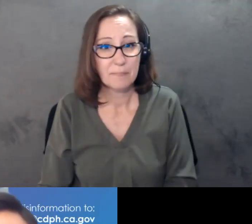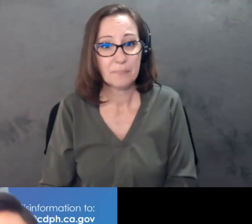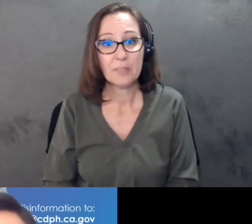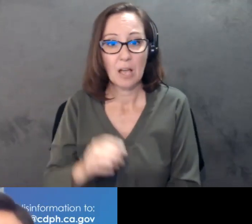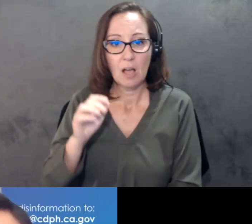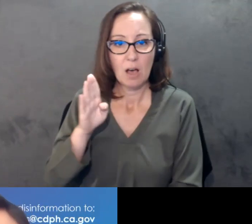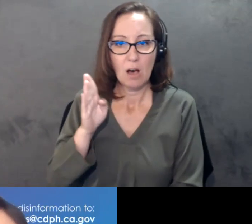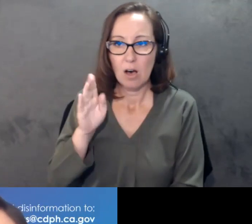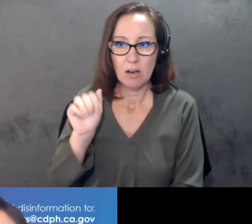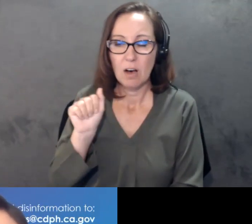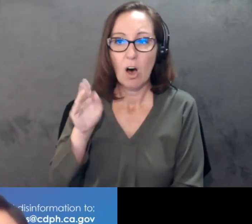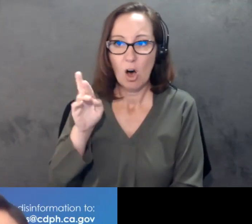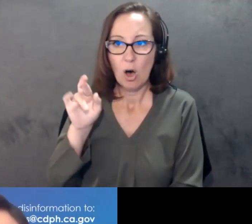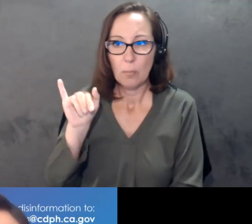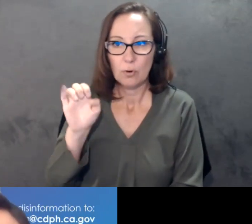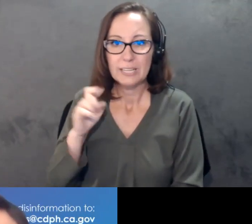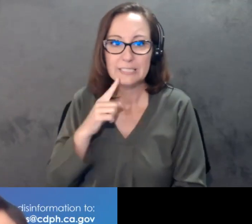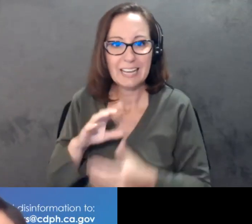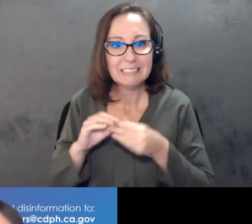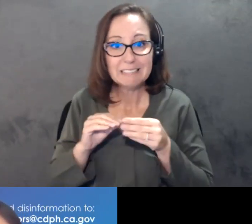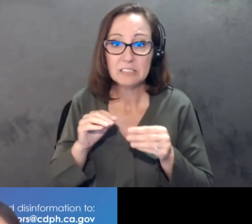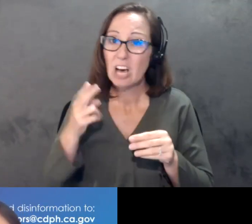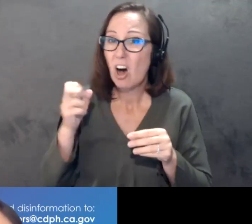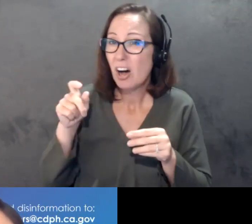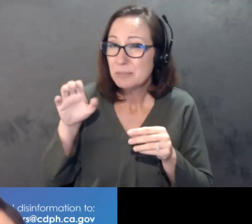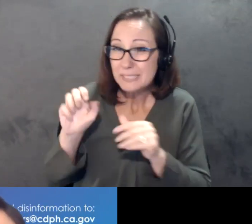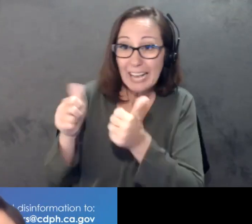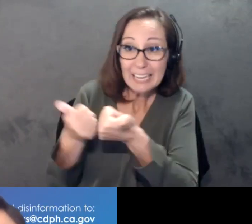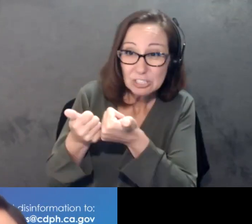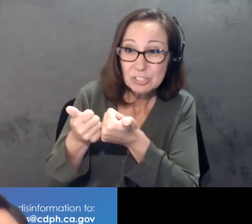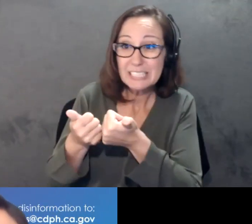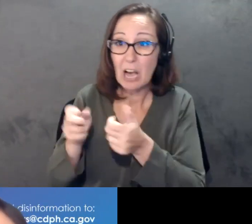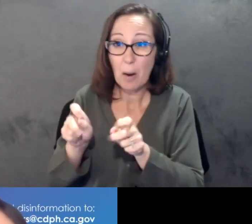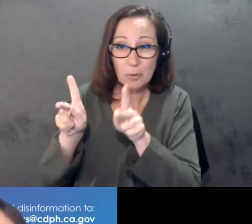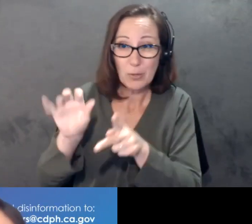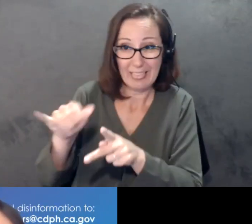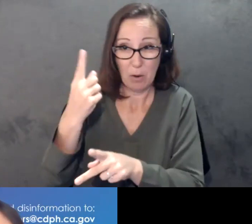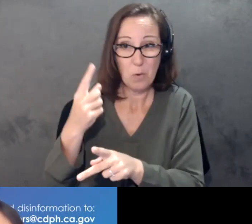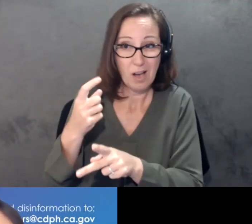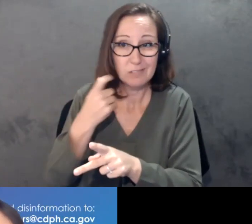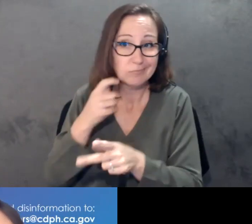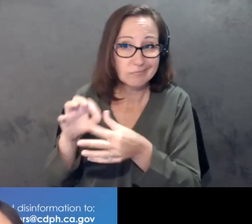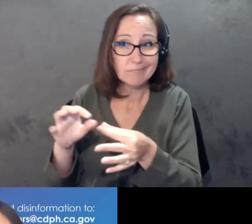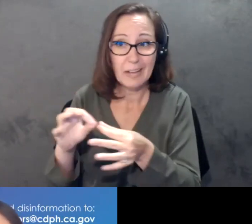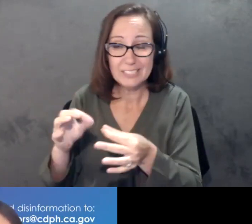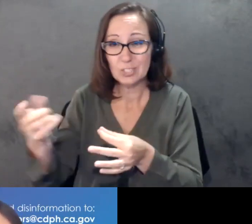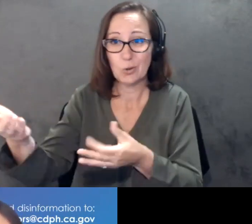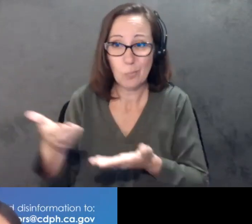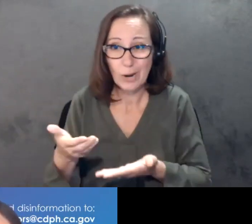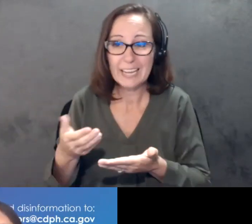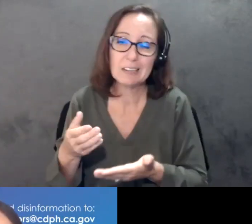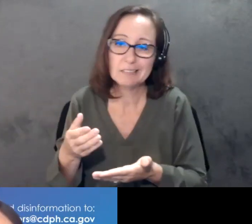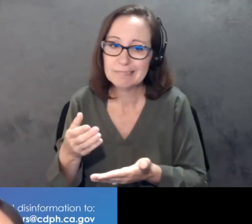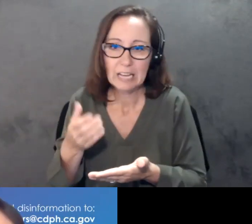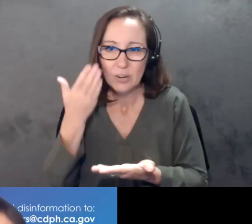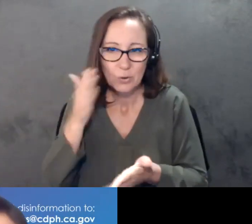I'll just speak really quickly to, I'm not sure about the hospice agency opportunity, but for if My Turn isn't,